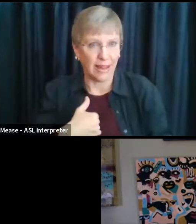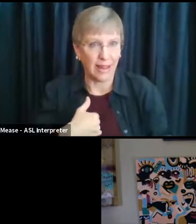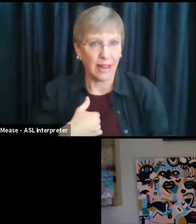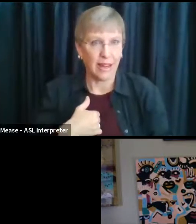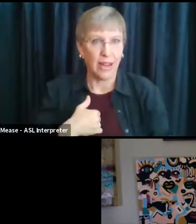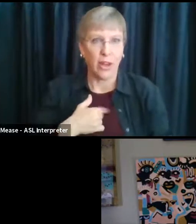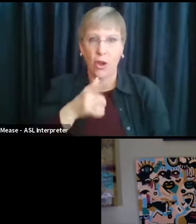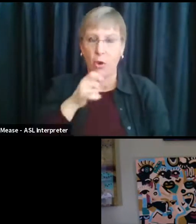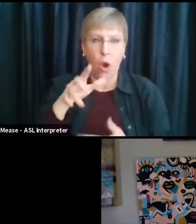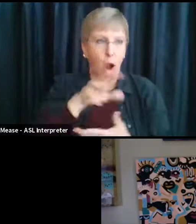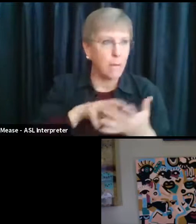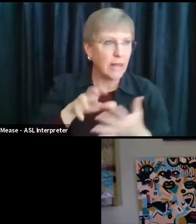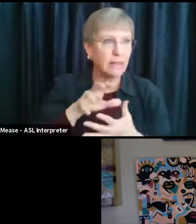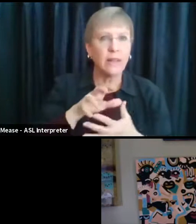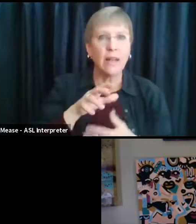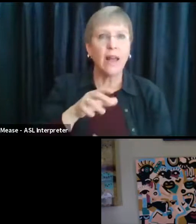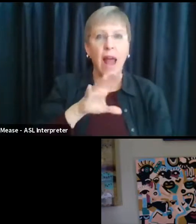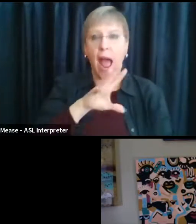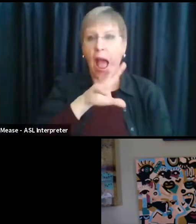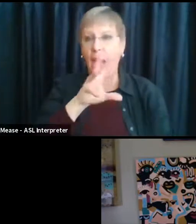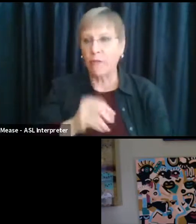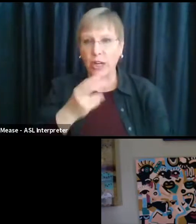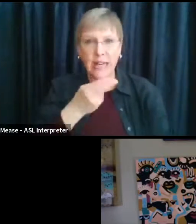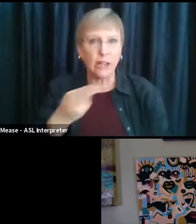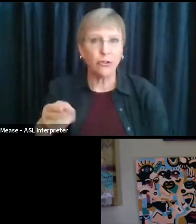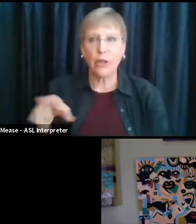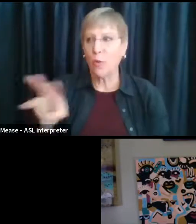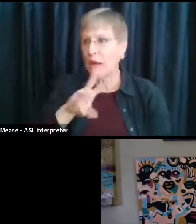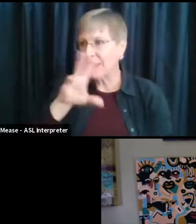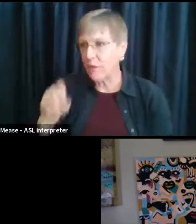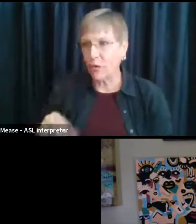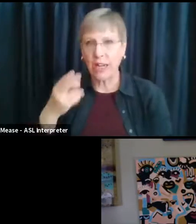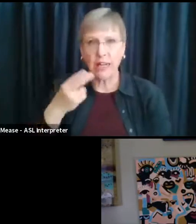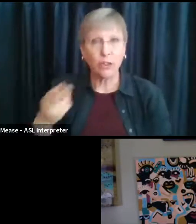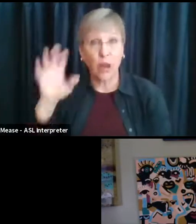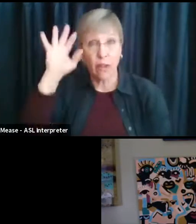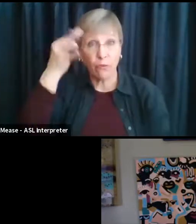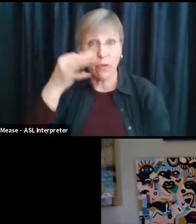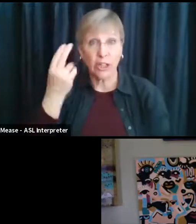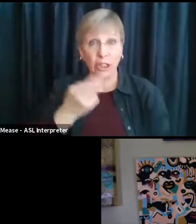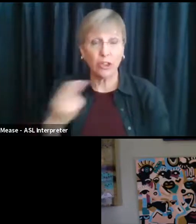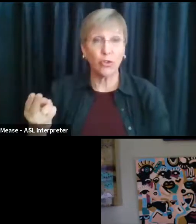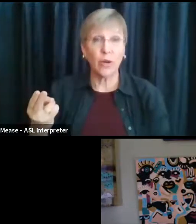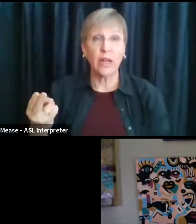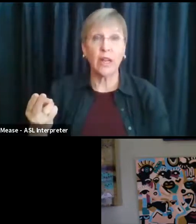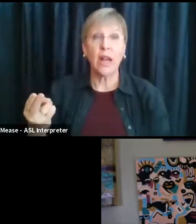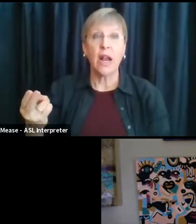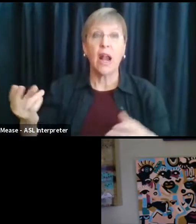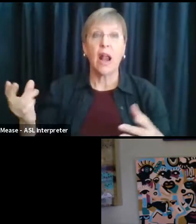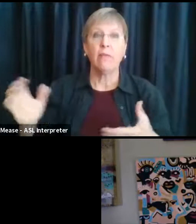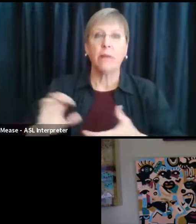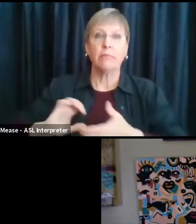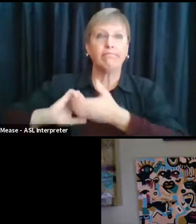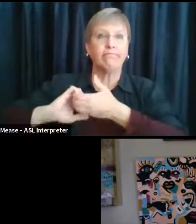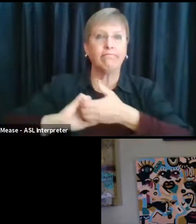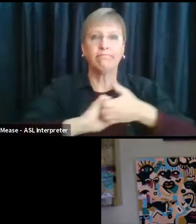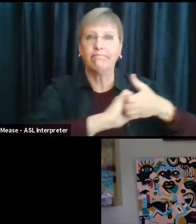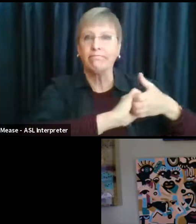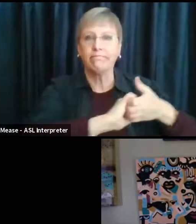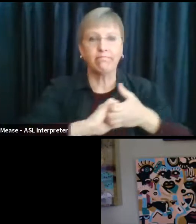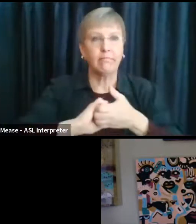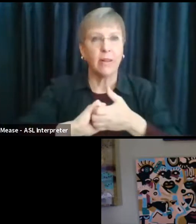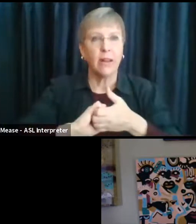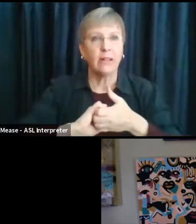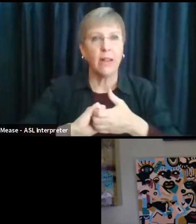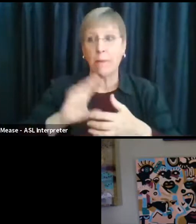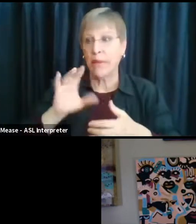mixed. And I mean, African history, West African history and French history have been so linked. They've colonized us almost